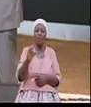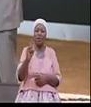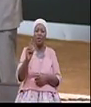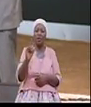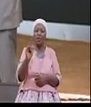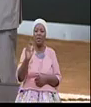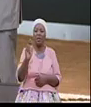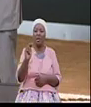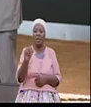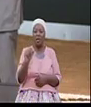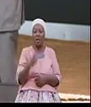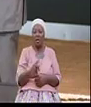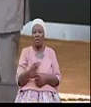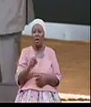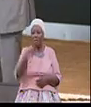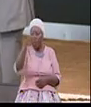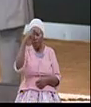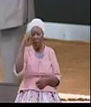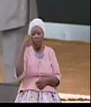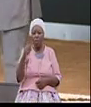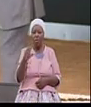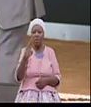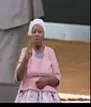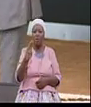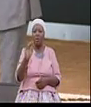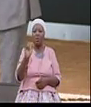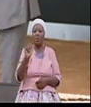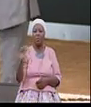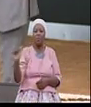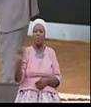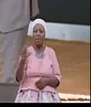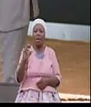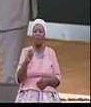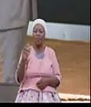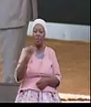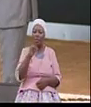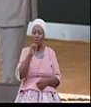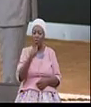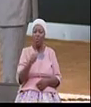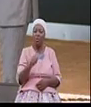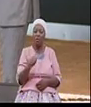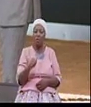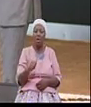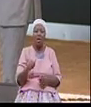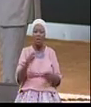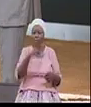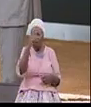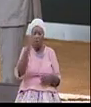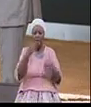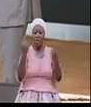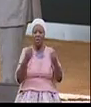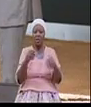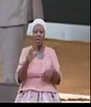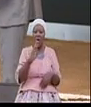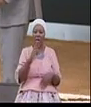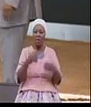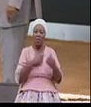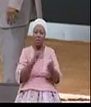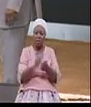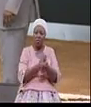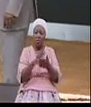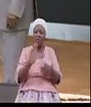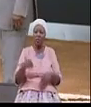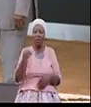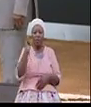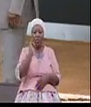Balaam could not get to cursing and destroying the children of Israel as